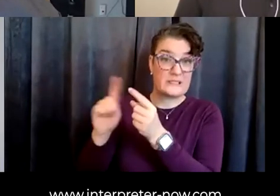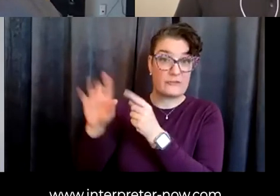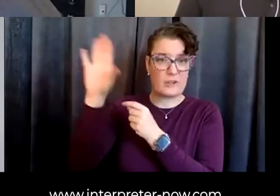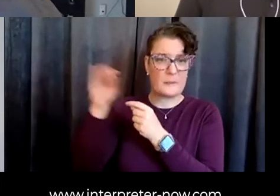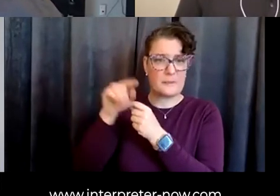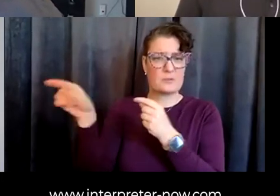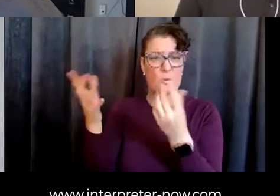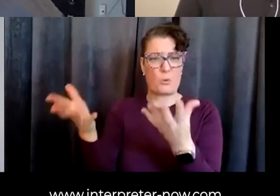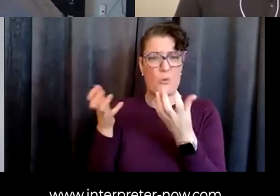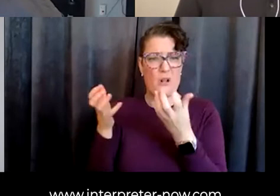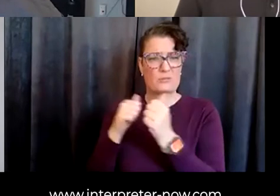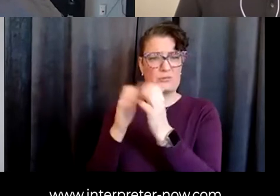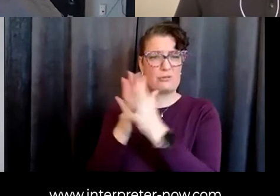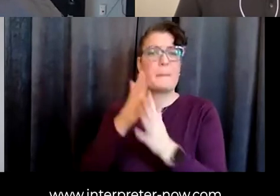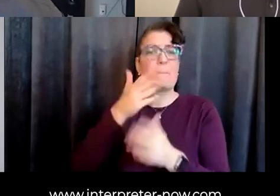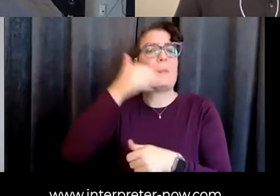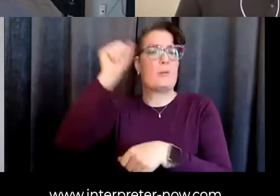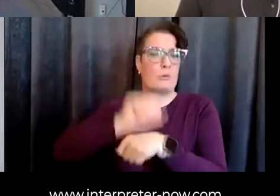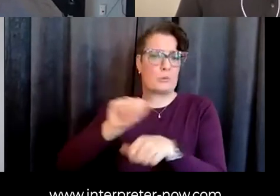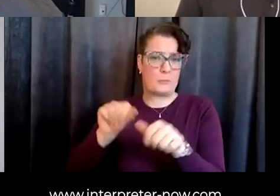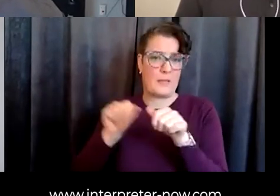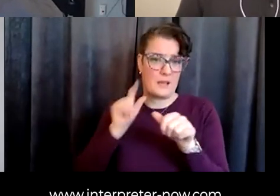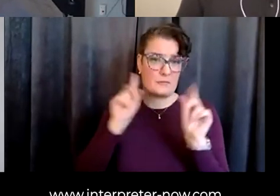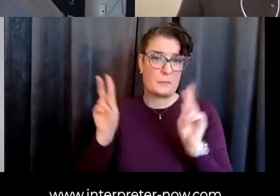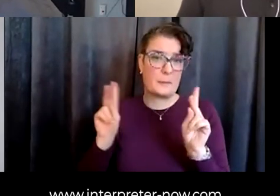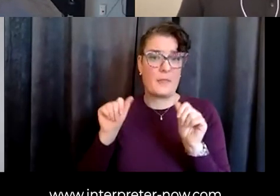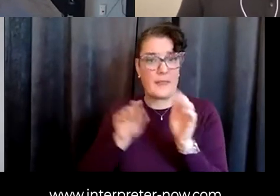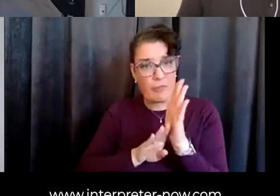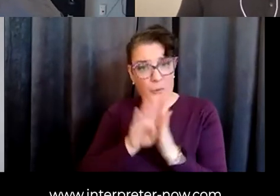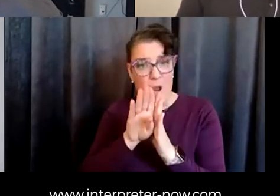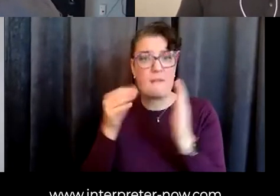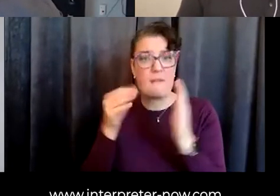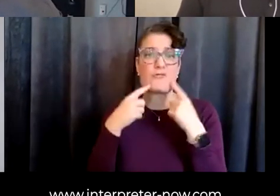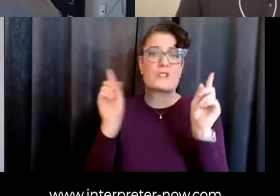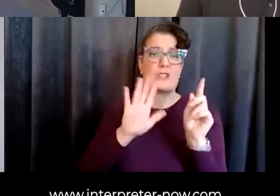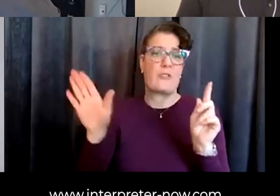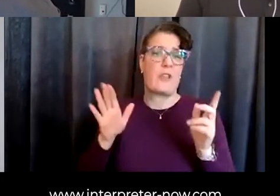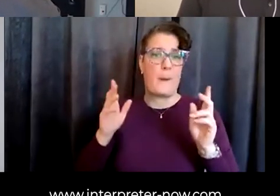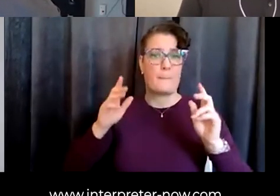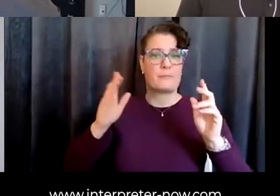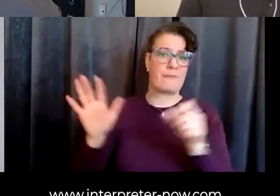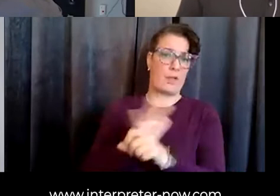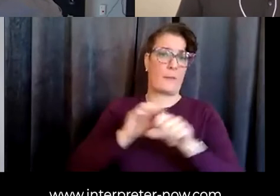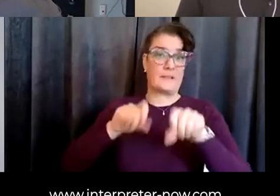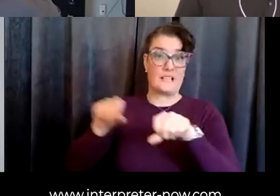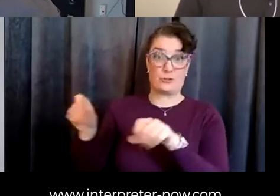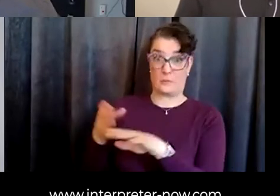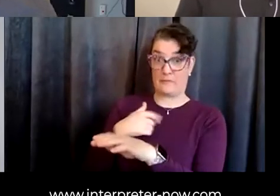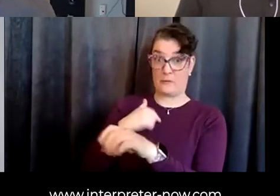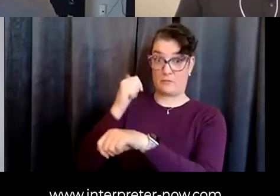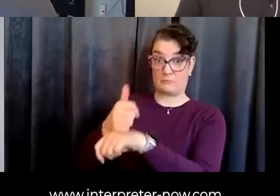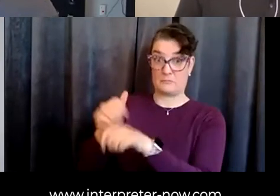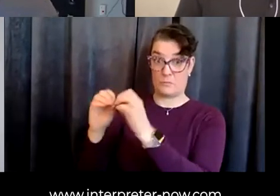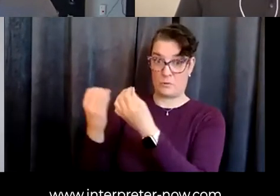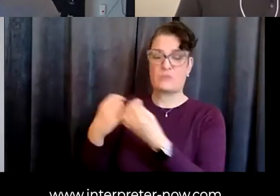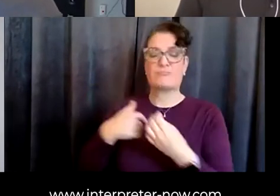better workplaces for their people, where they can thrive and reach their human potential. Prior to founding Better Works Labs, I have